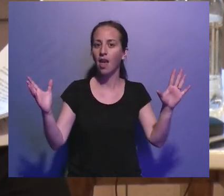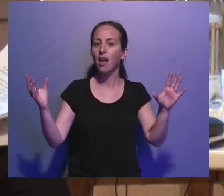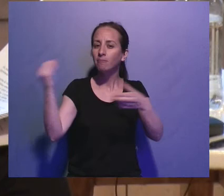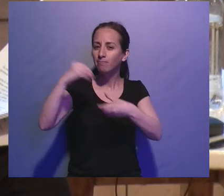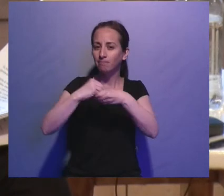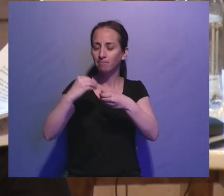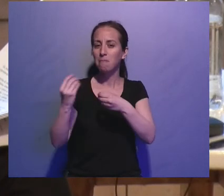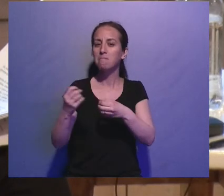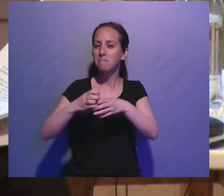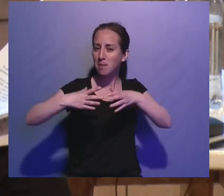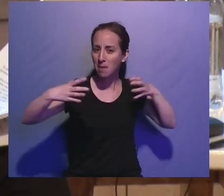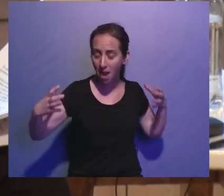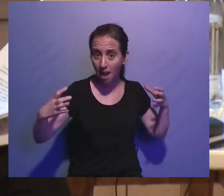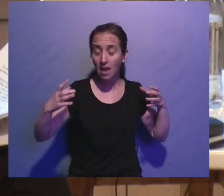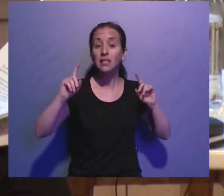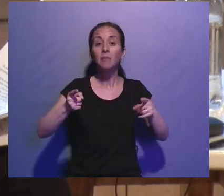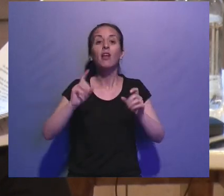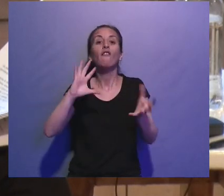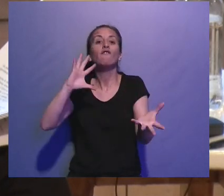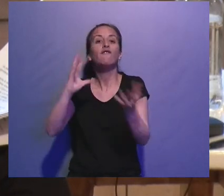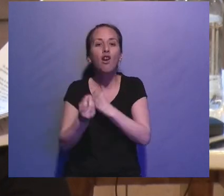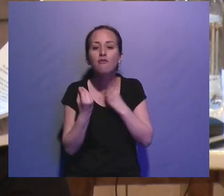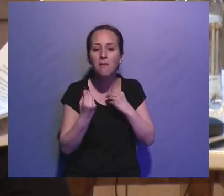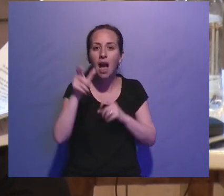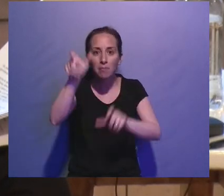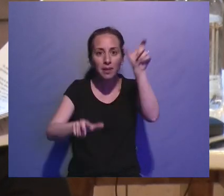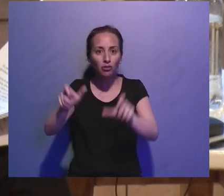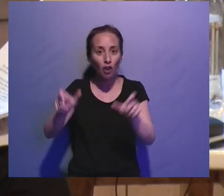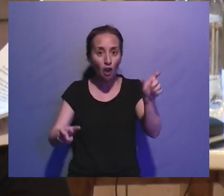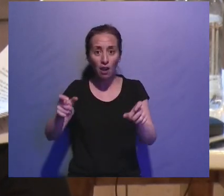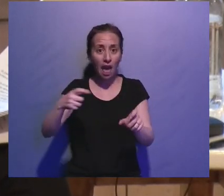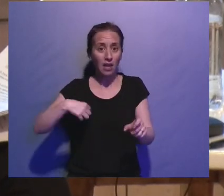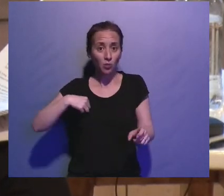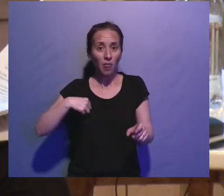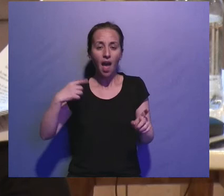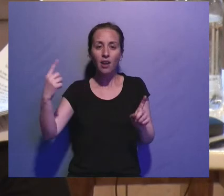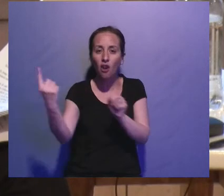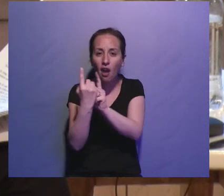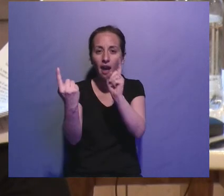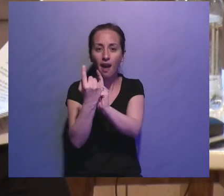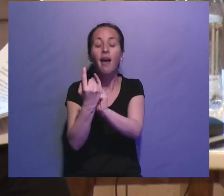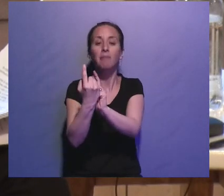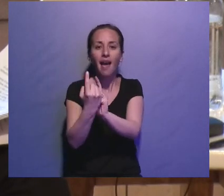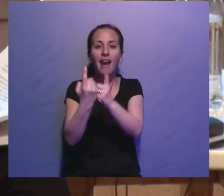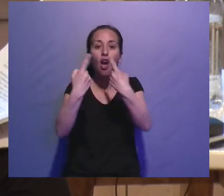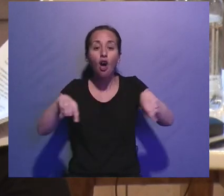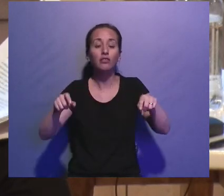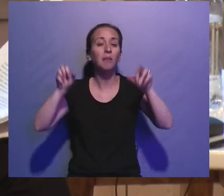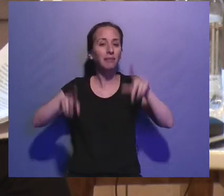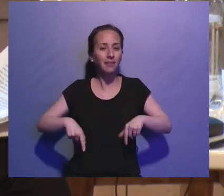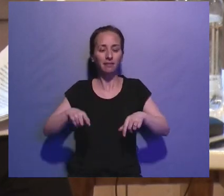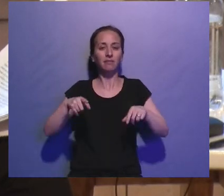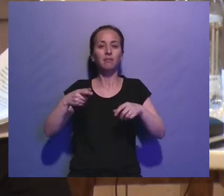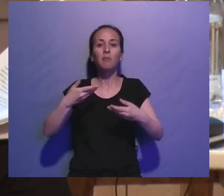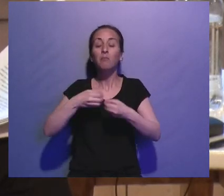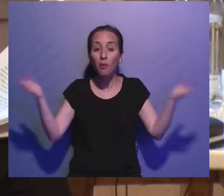more transparent, more participatory, and to come up with new ways of reaching out to citizens in order